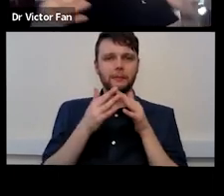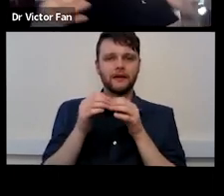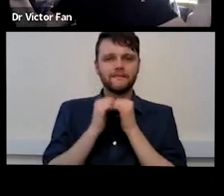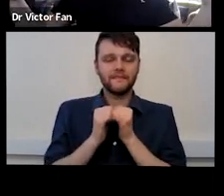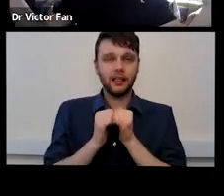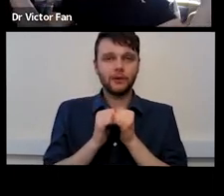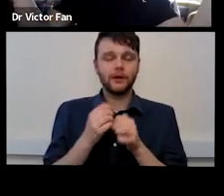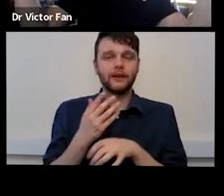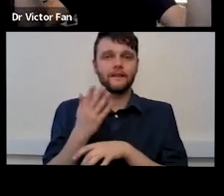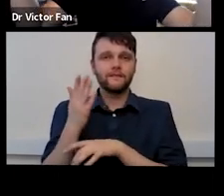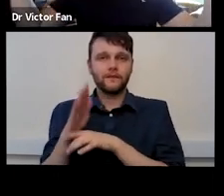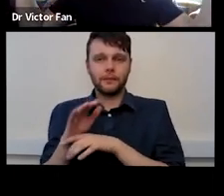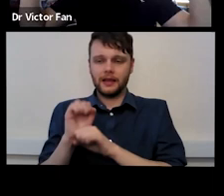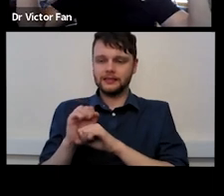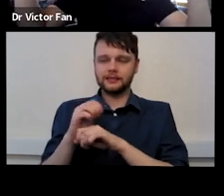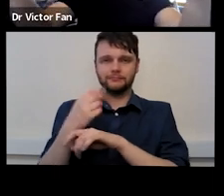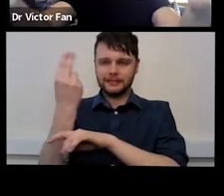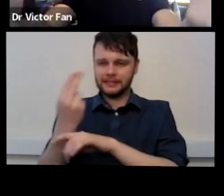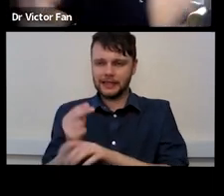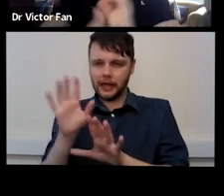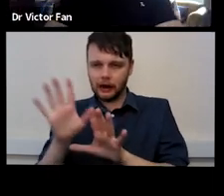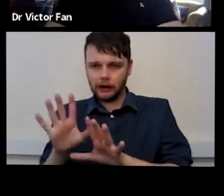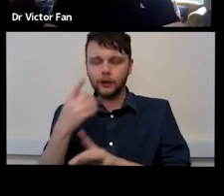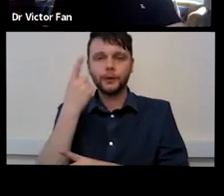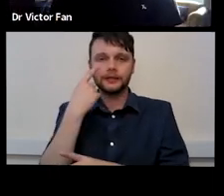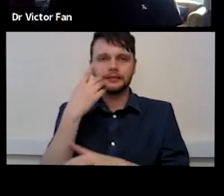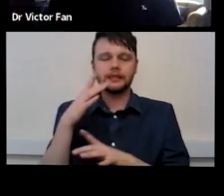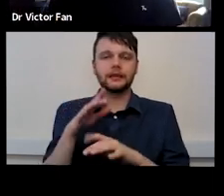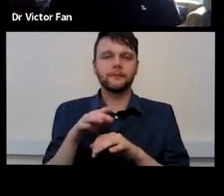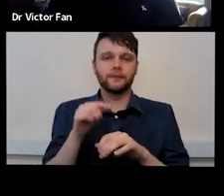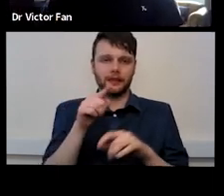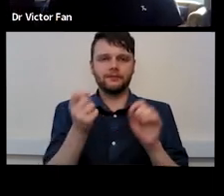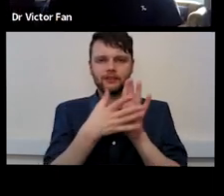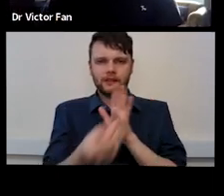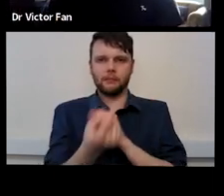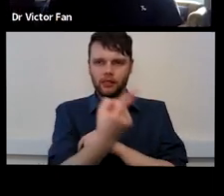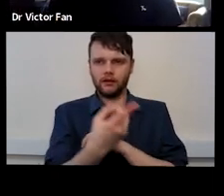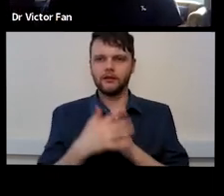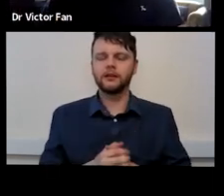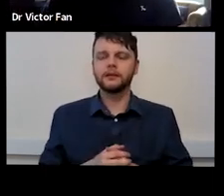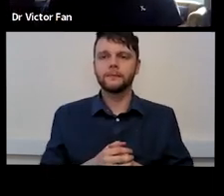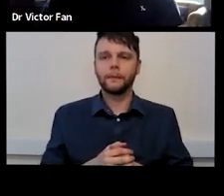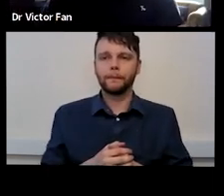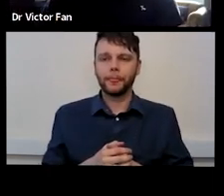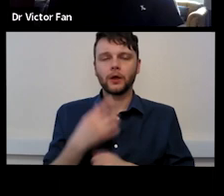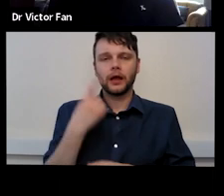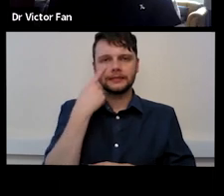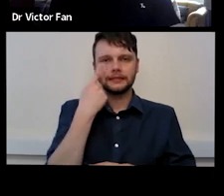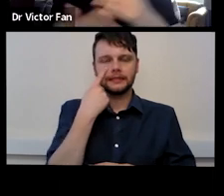not only by his production design. And as you can see from this slide, you could almost